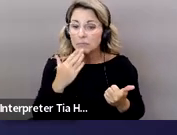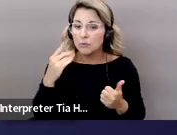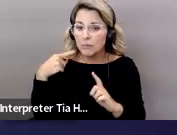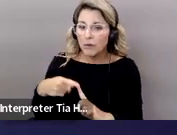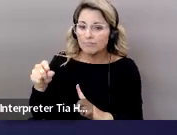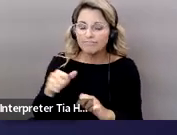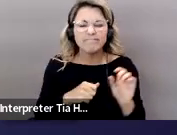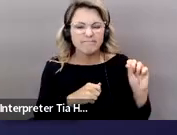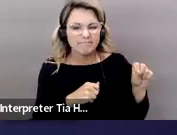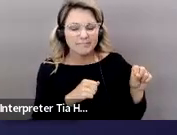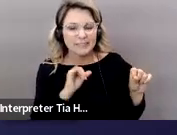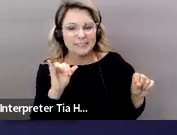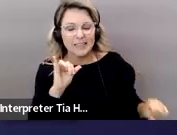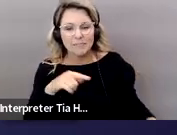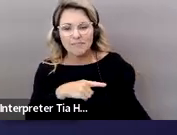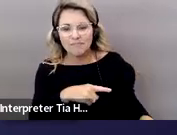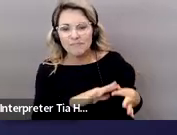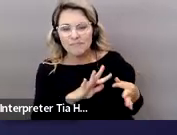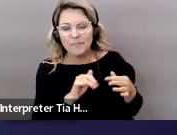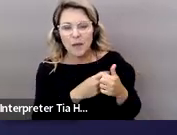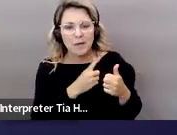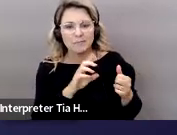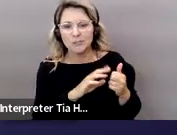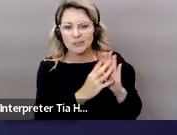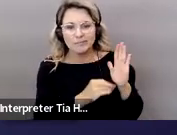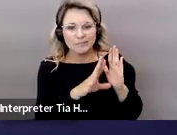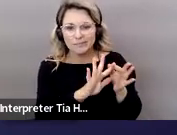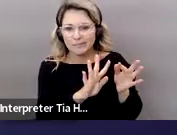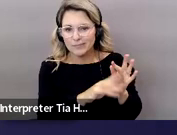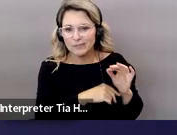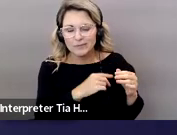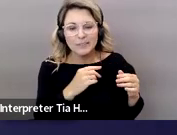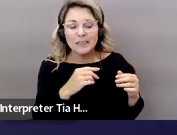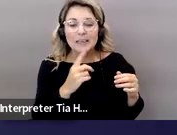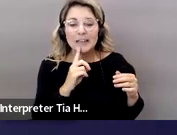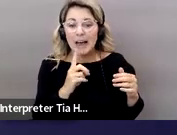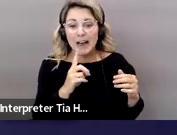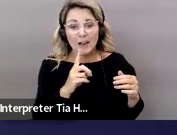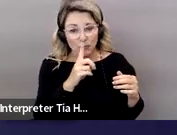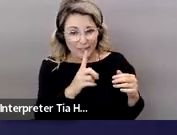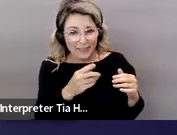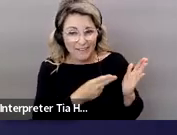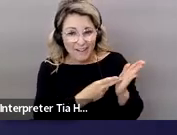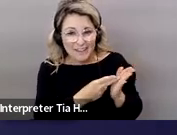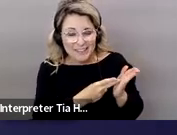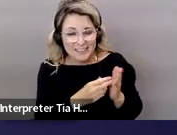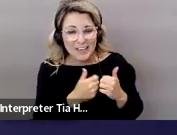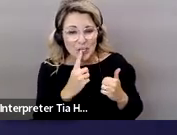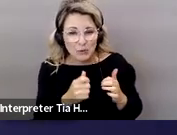Yeah, I would echo everything that's been said. I think it's even worth kind of doubling